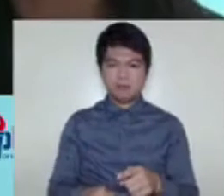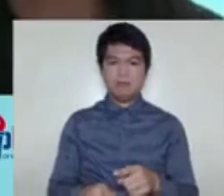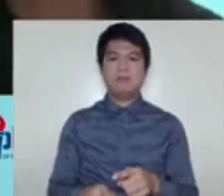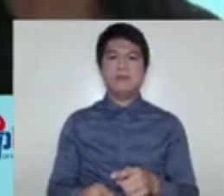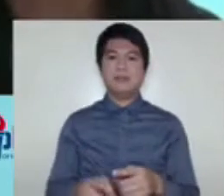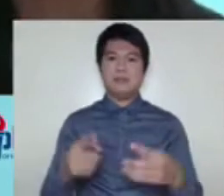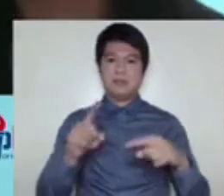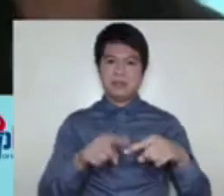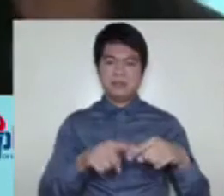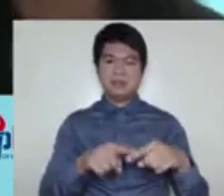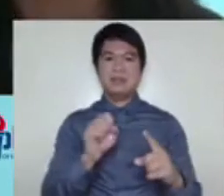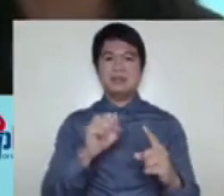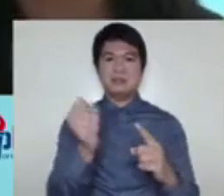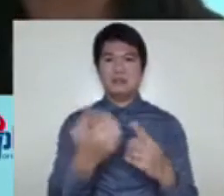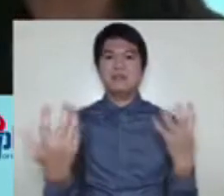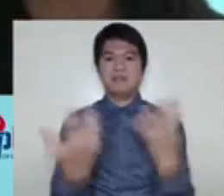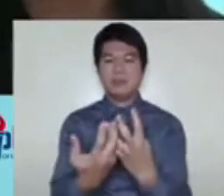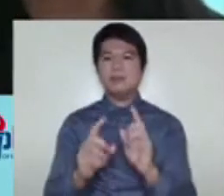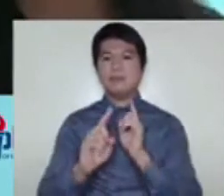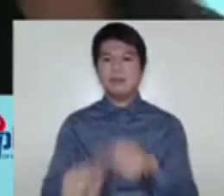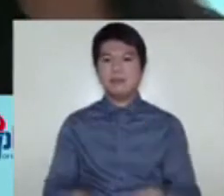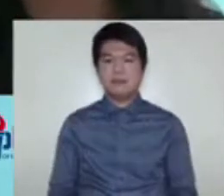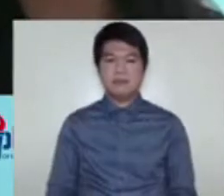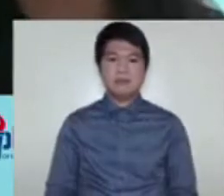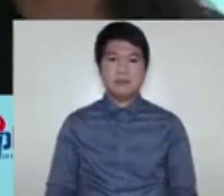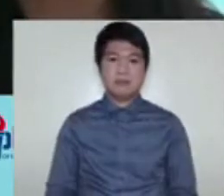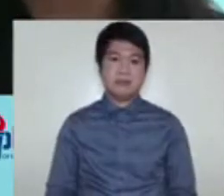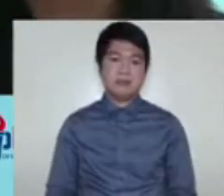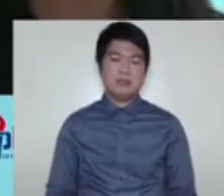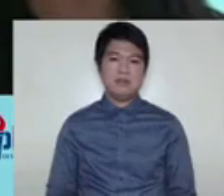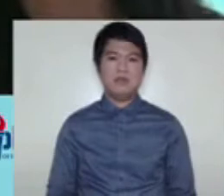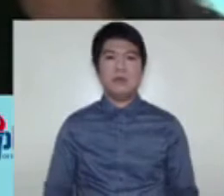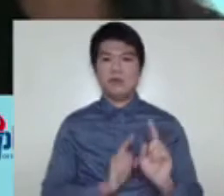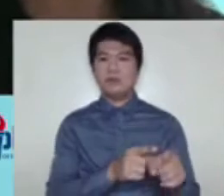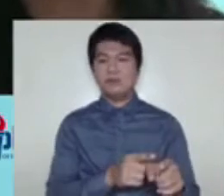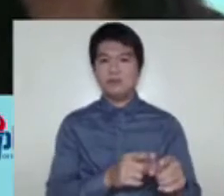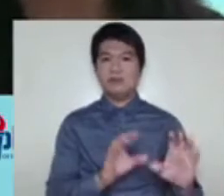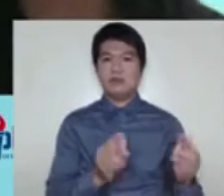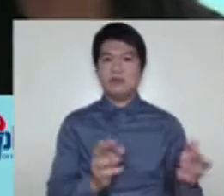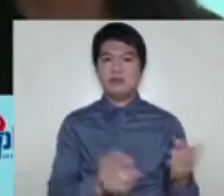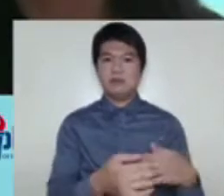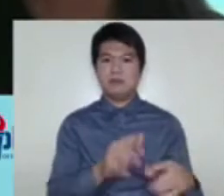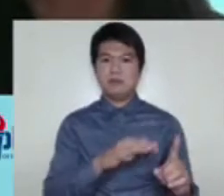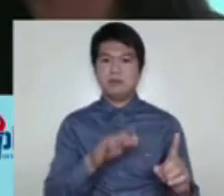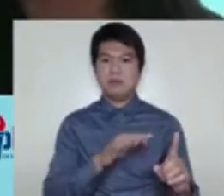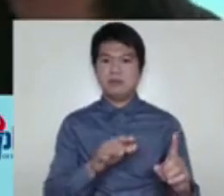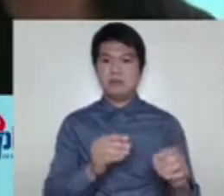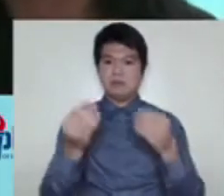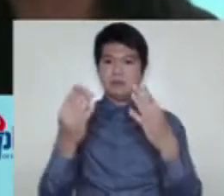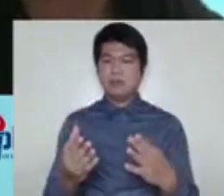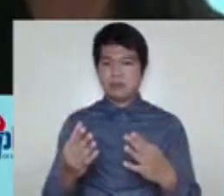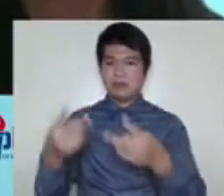answers, instead of going through classroom observation, your teacher reflection form will be evaluated or assessed by